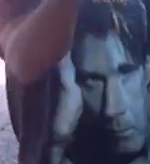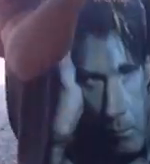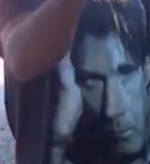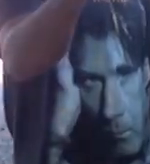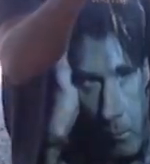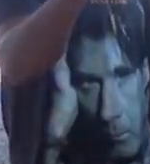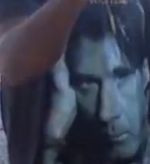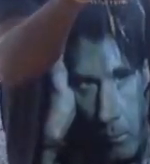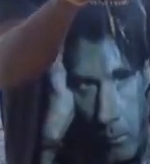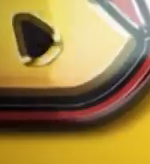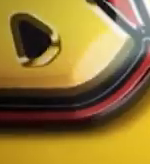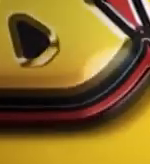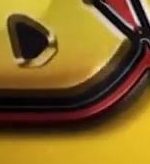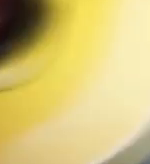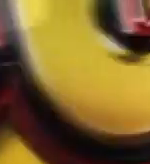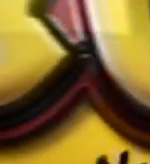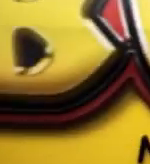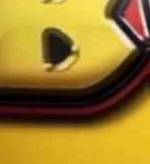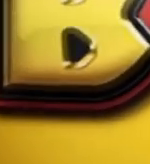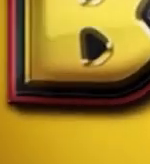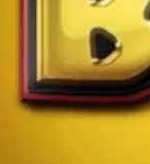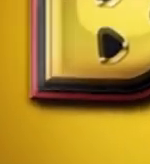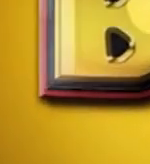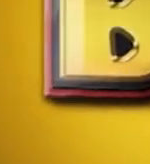FM. Our poll question we're asking,